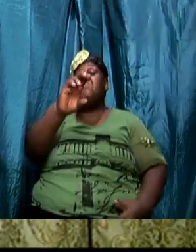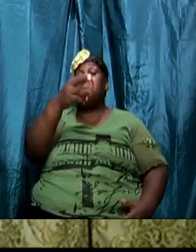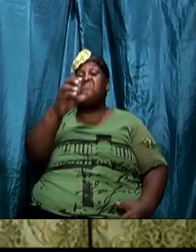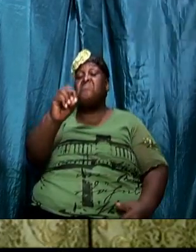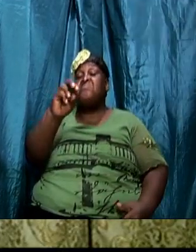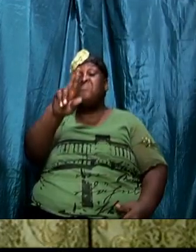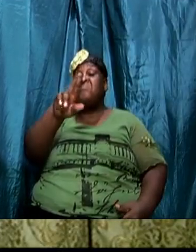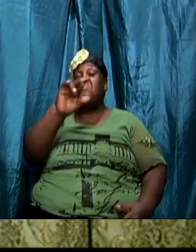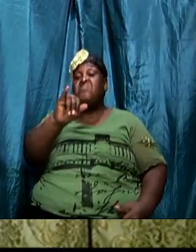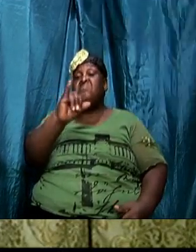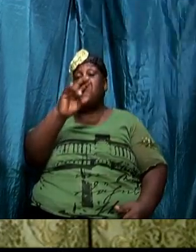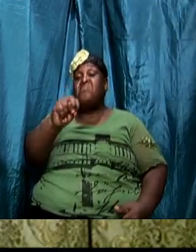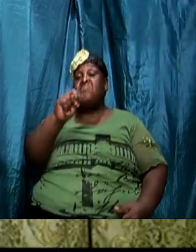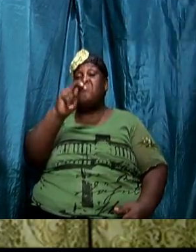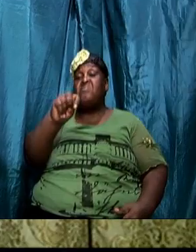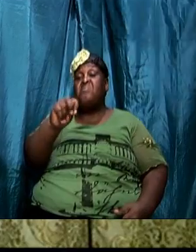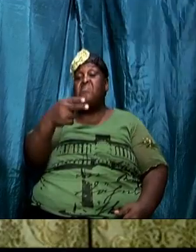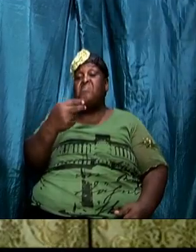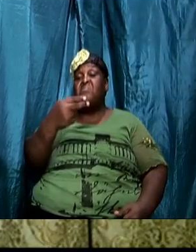our lives